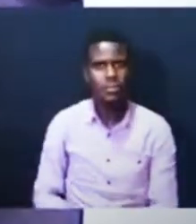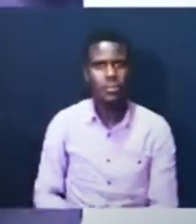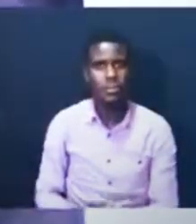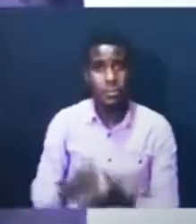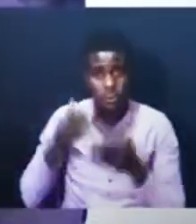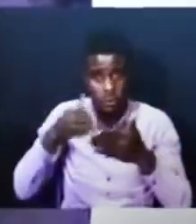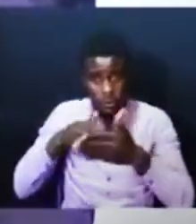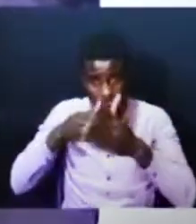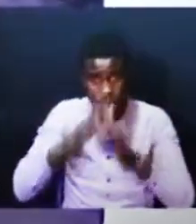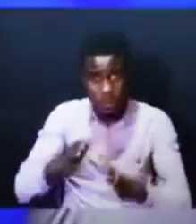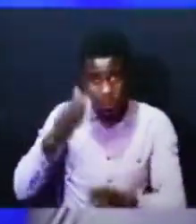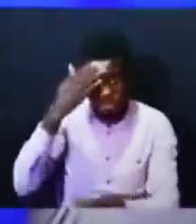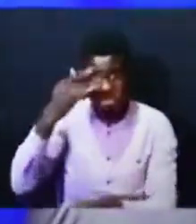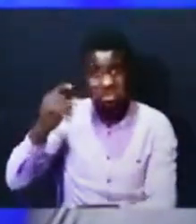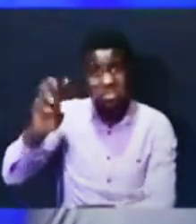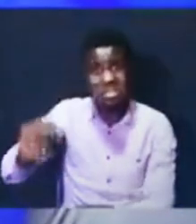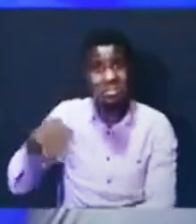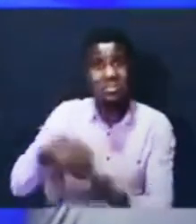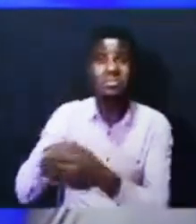So sometimes they leave this